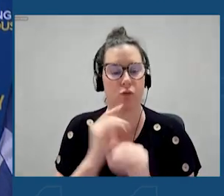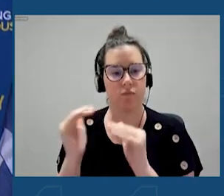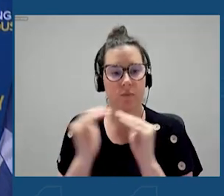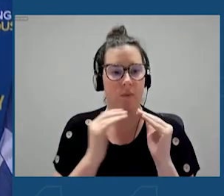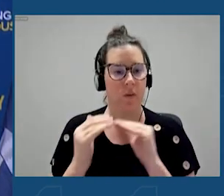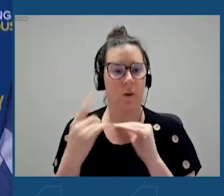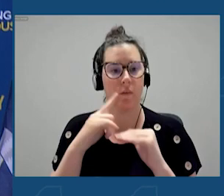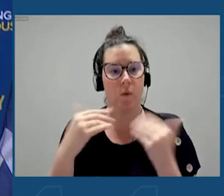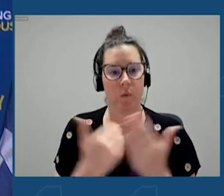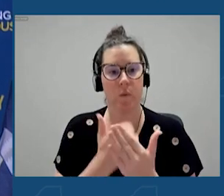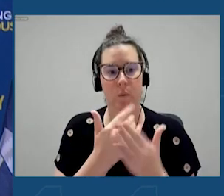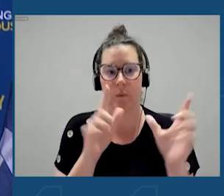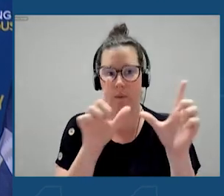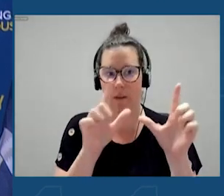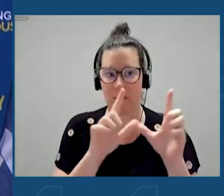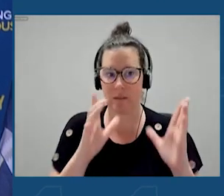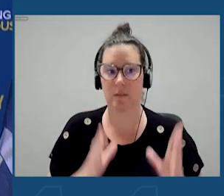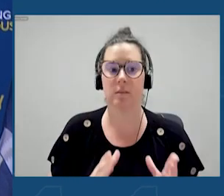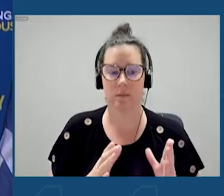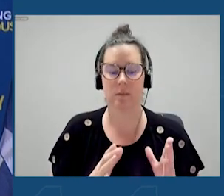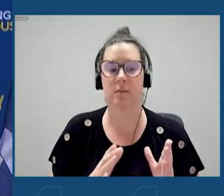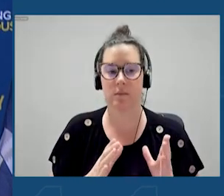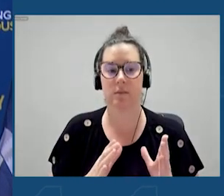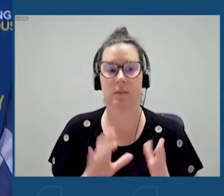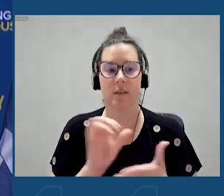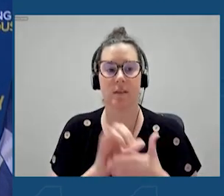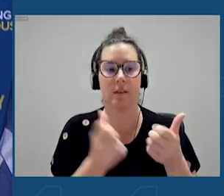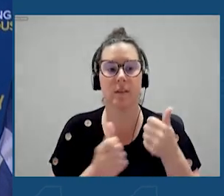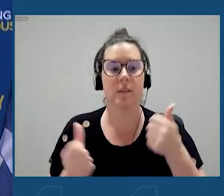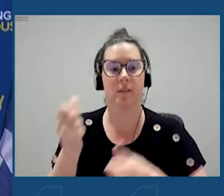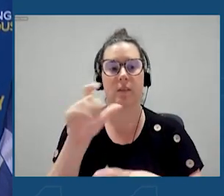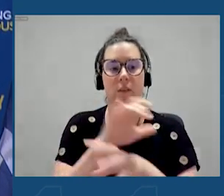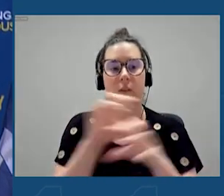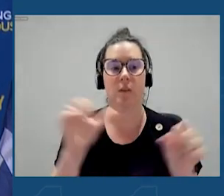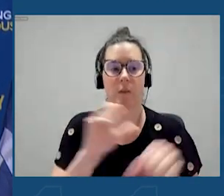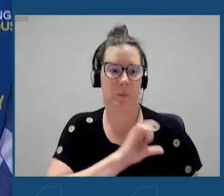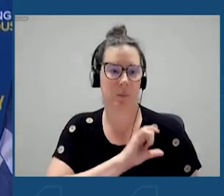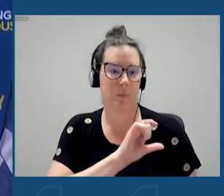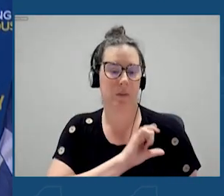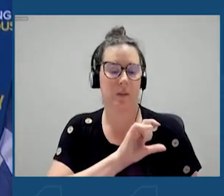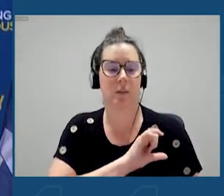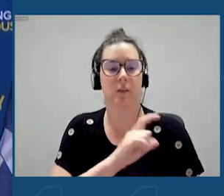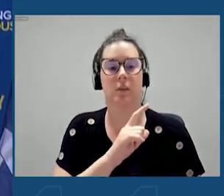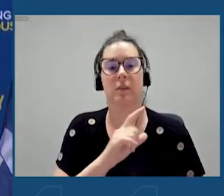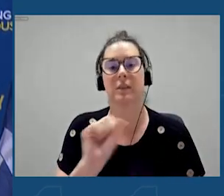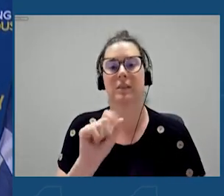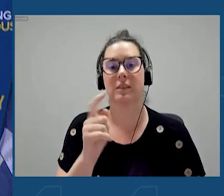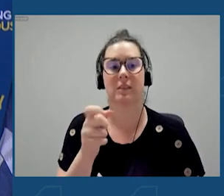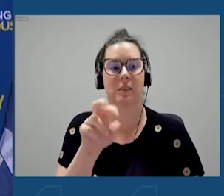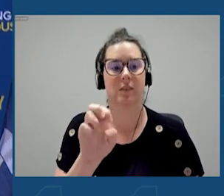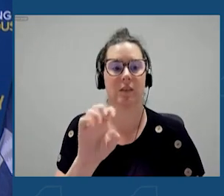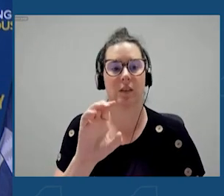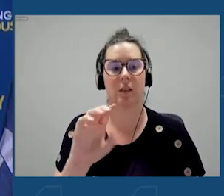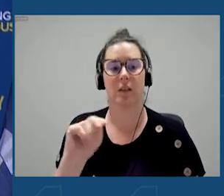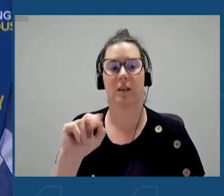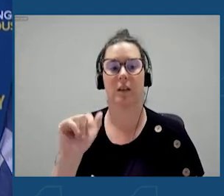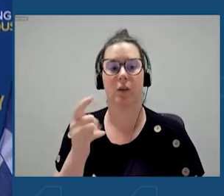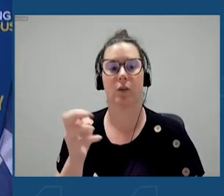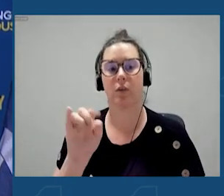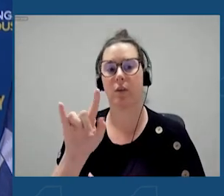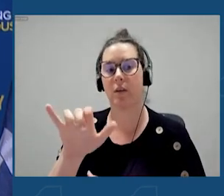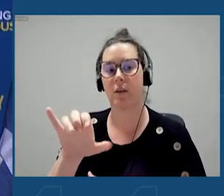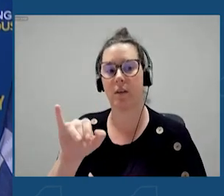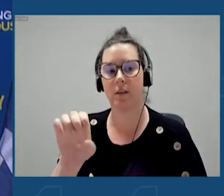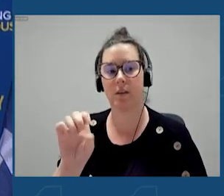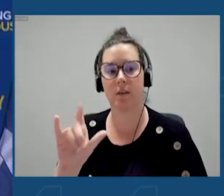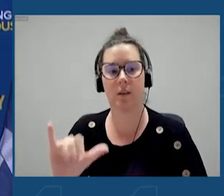the new licensees, and that is the Acting Superintendent of the New York State Police, Steve Nigrelli. I want to thank Superintendent Nigrelli for all his work. Oh, there he's over